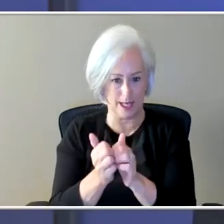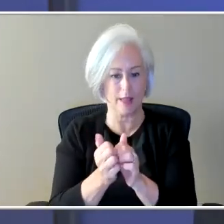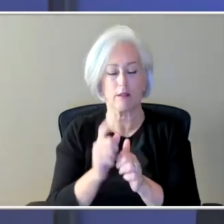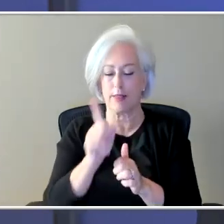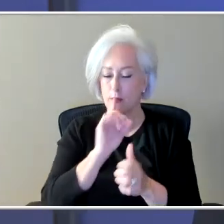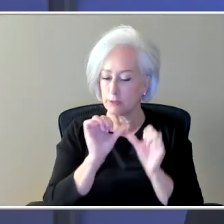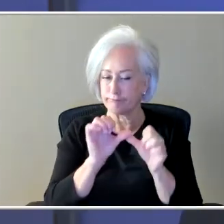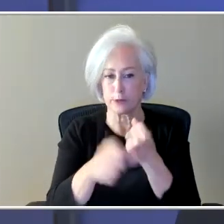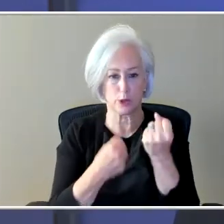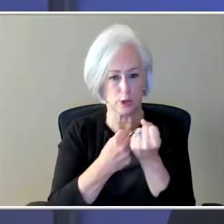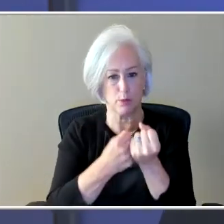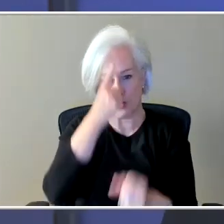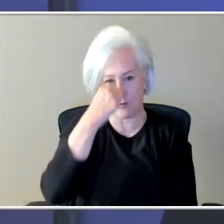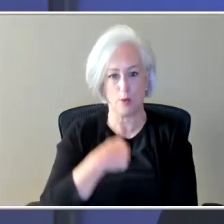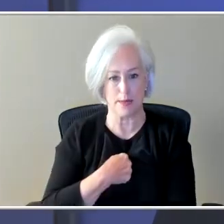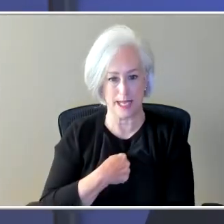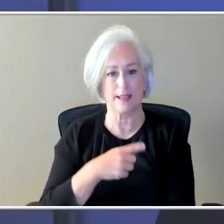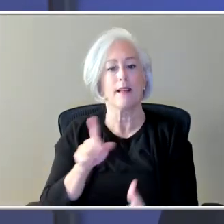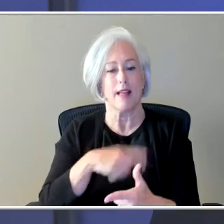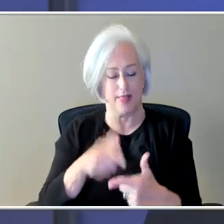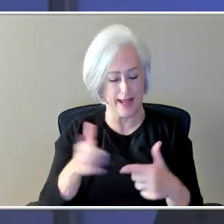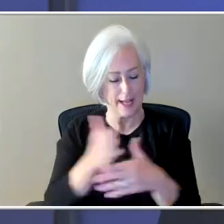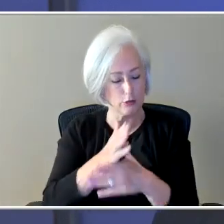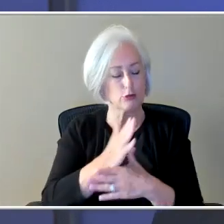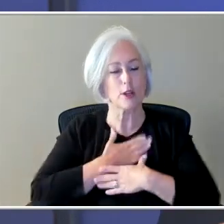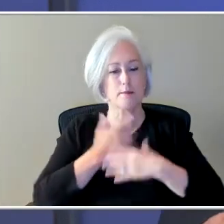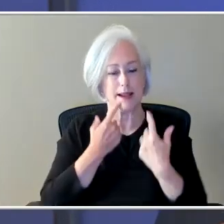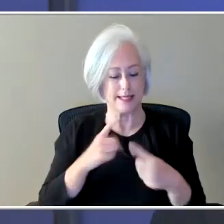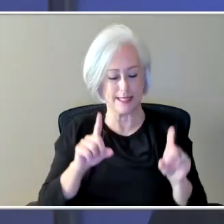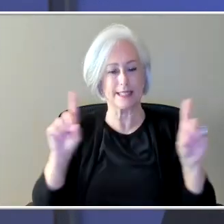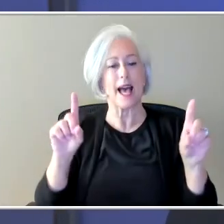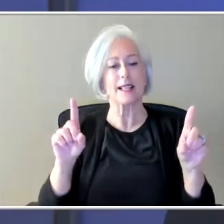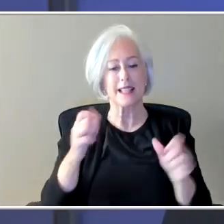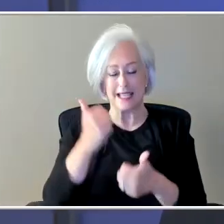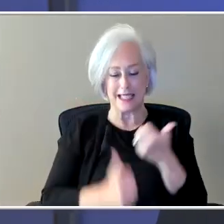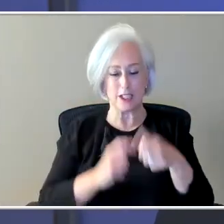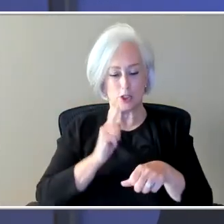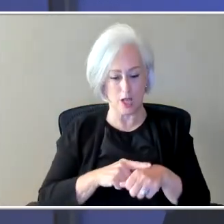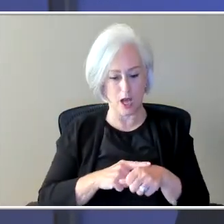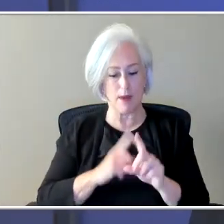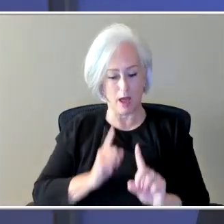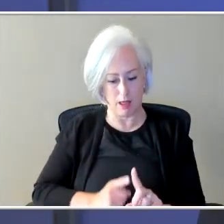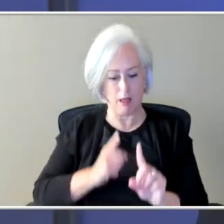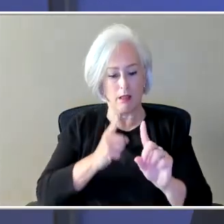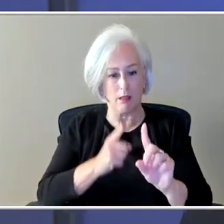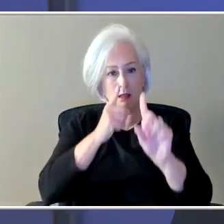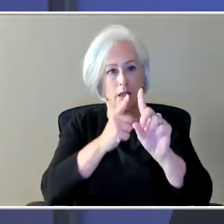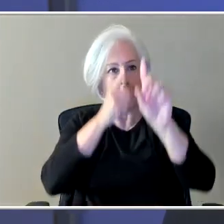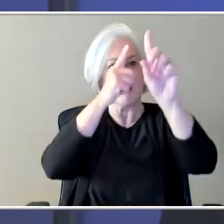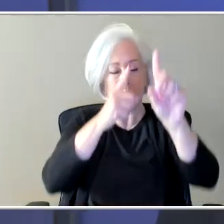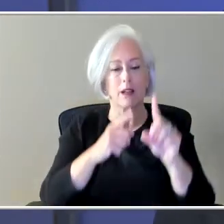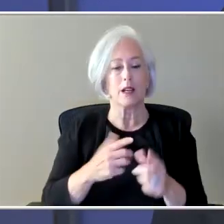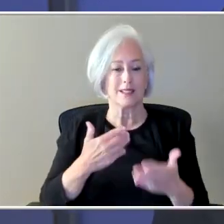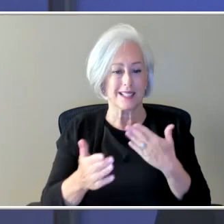I could share my success, because every time you're hitting all these plateaus of either doing imagery, if you have